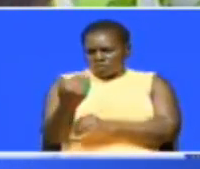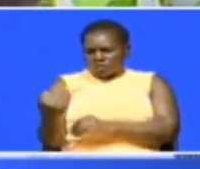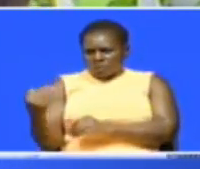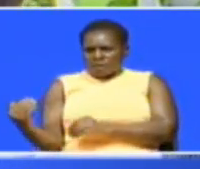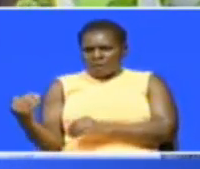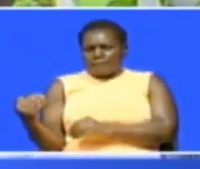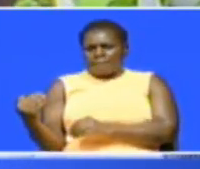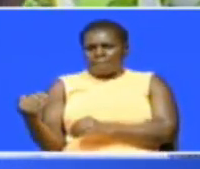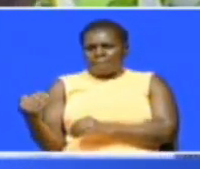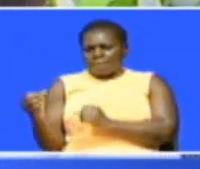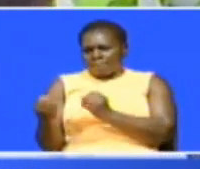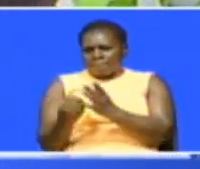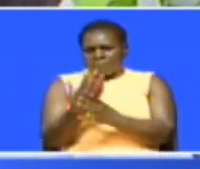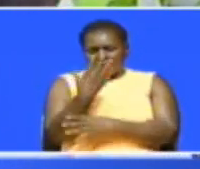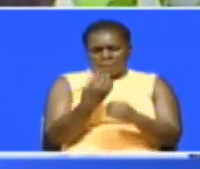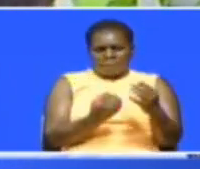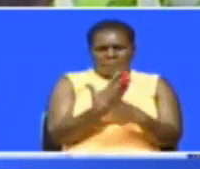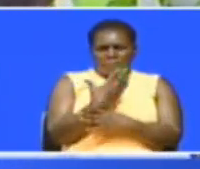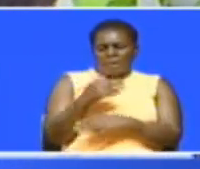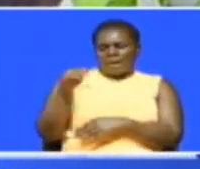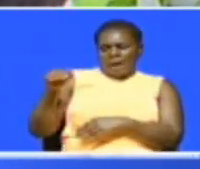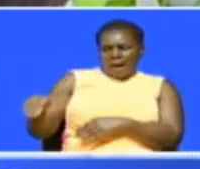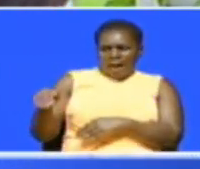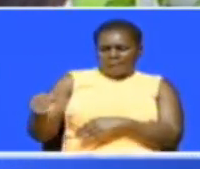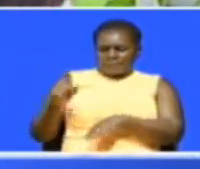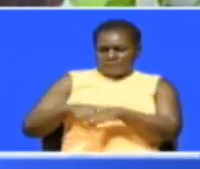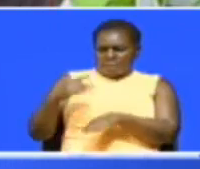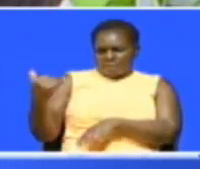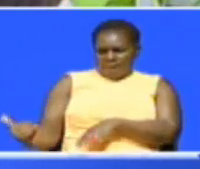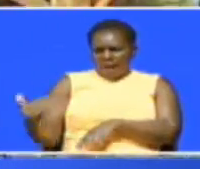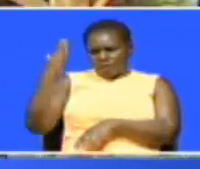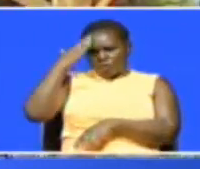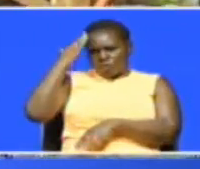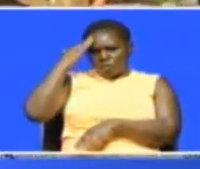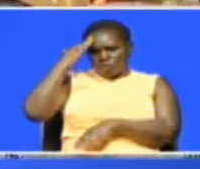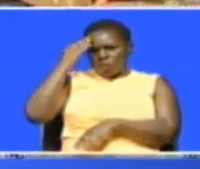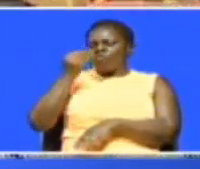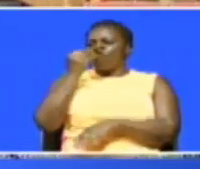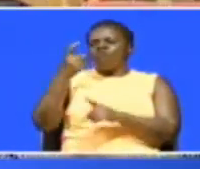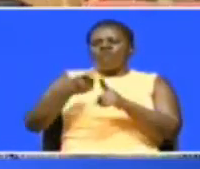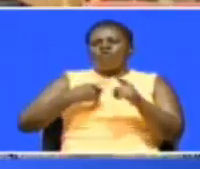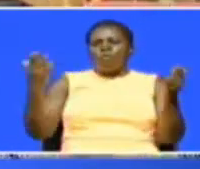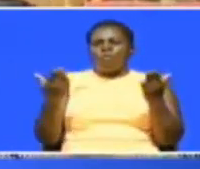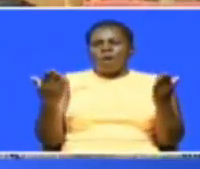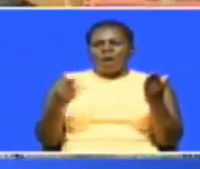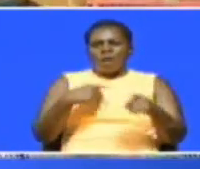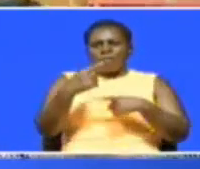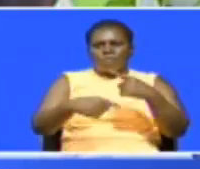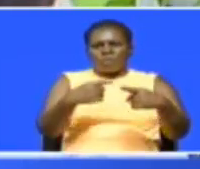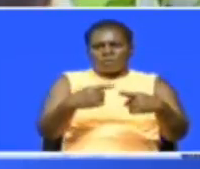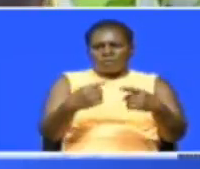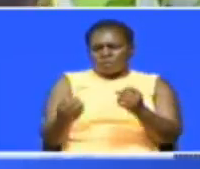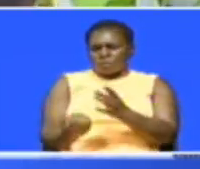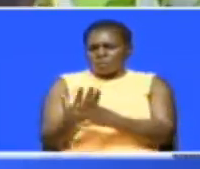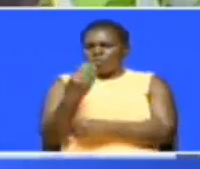to, production at a very early age, so that they can be able to, just know where food comes from, the process of growing food.